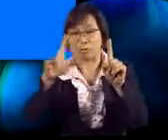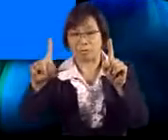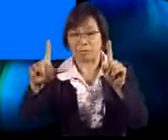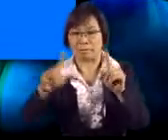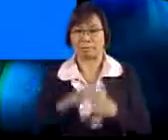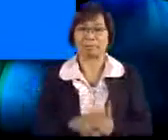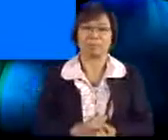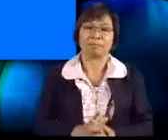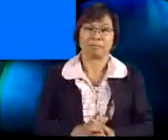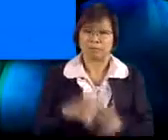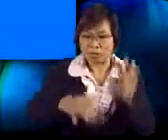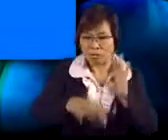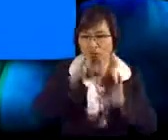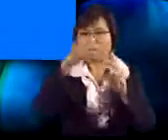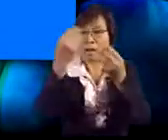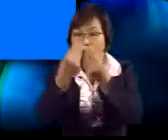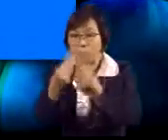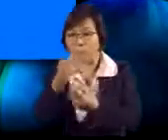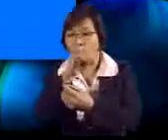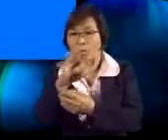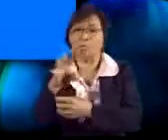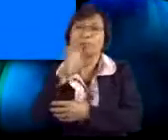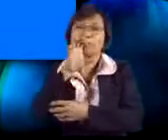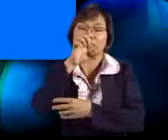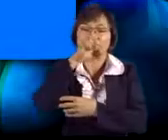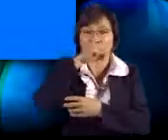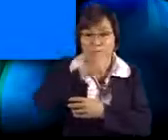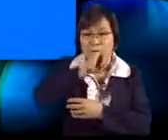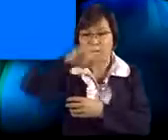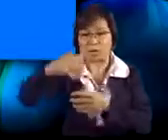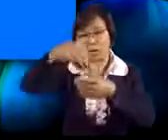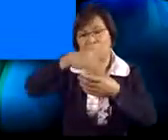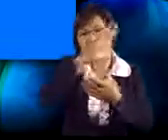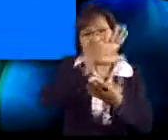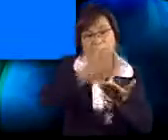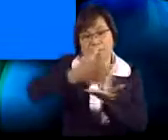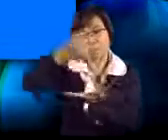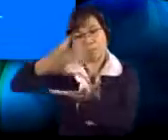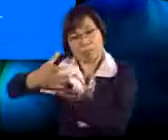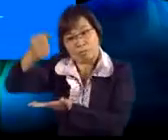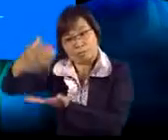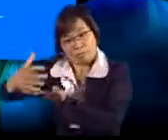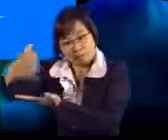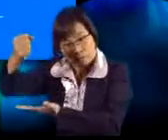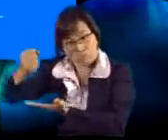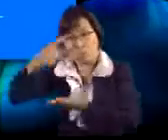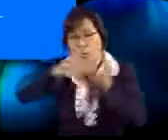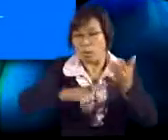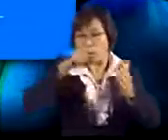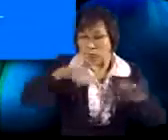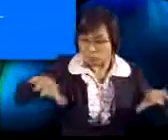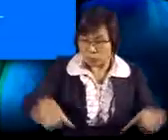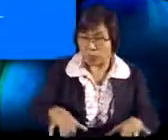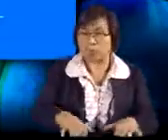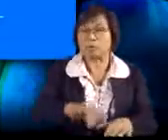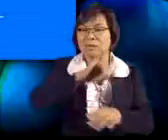liters. Find the amount of the orange juice in 5 bottles. What you have to do